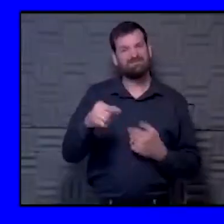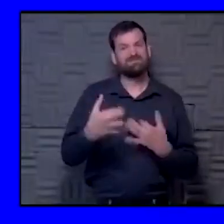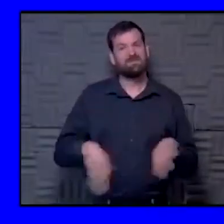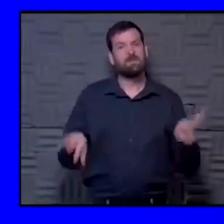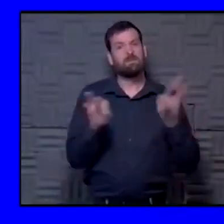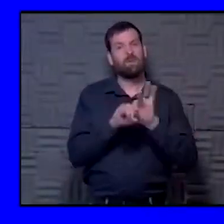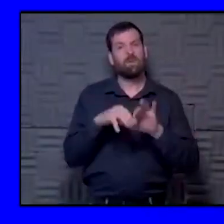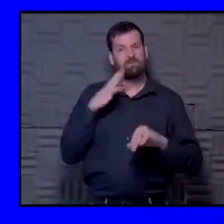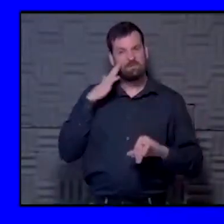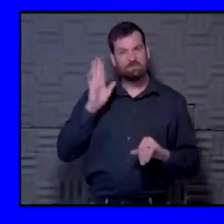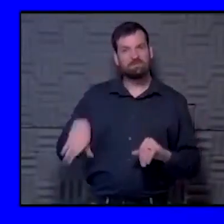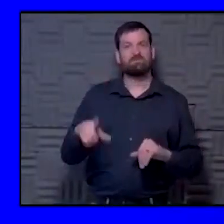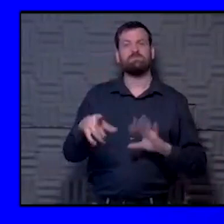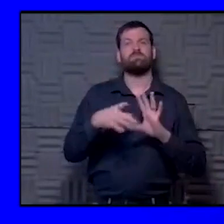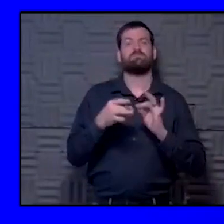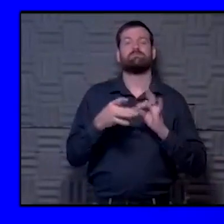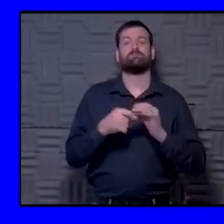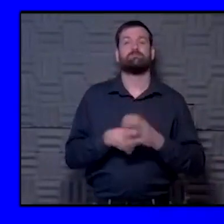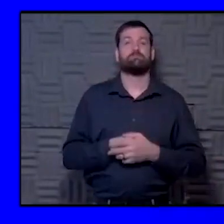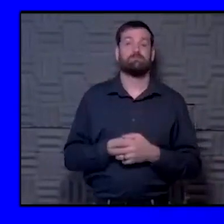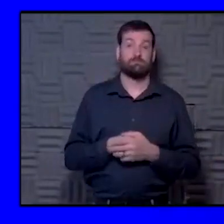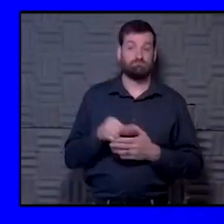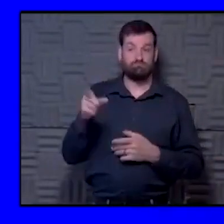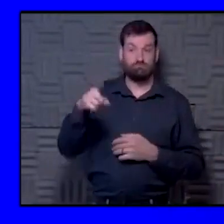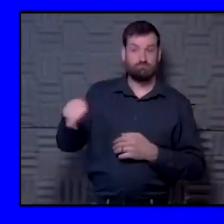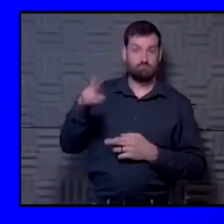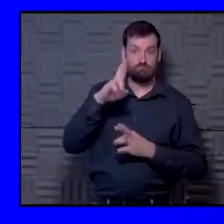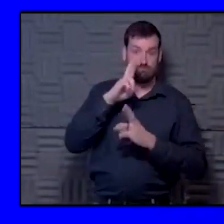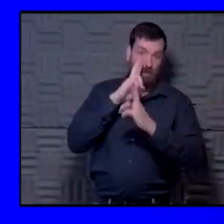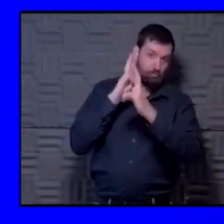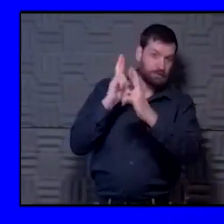to understand, just like you said, they respect their